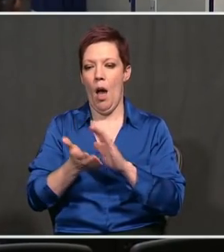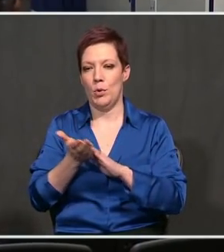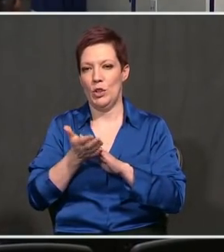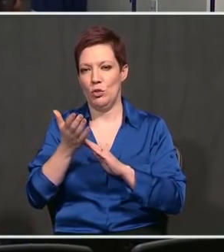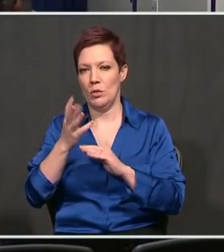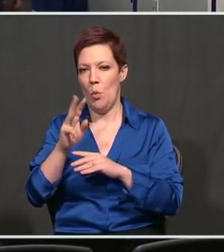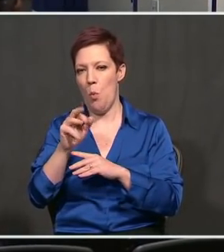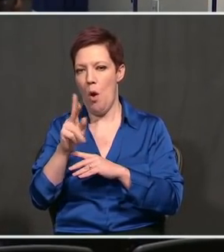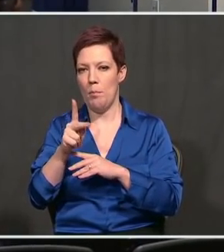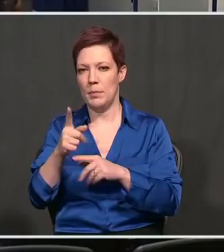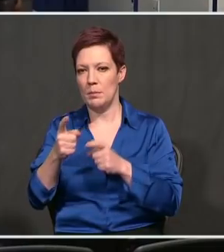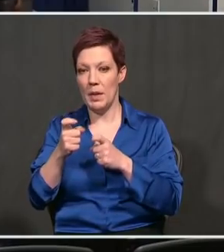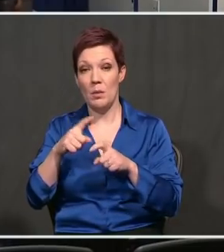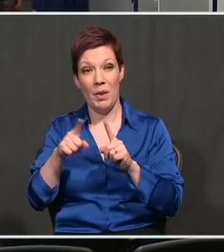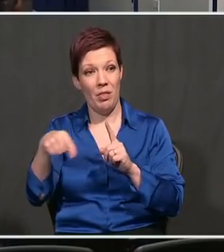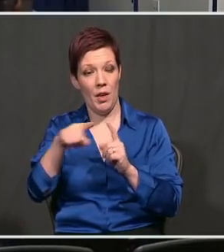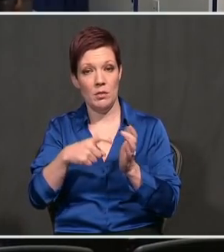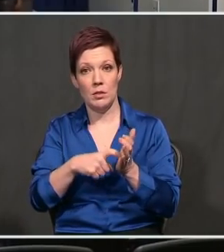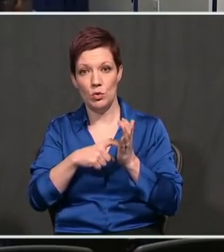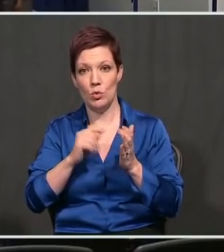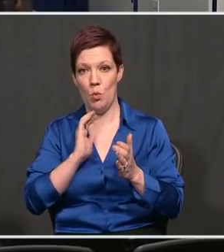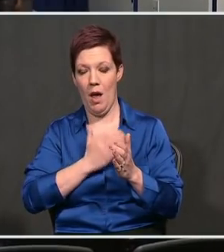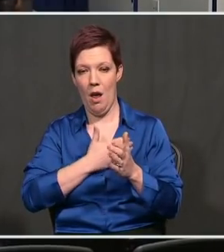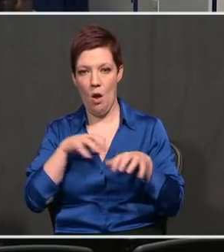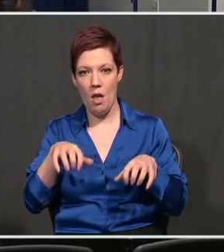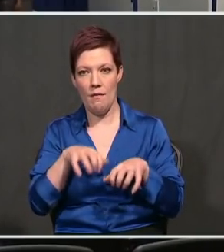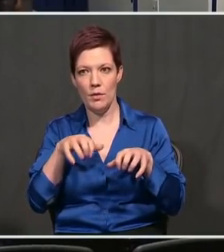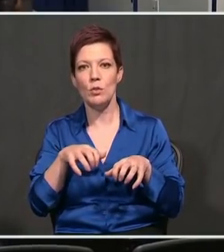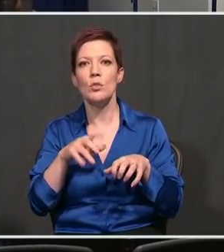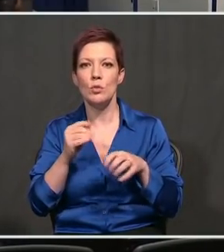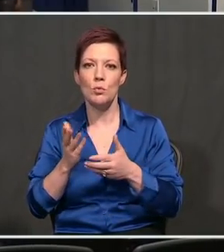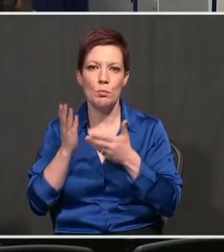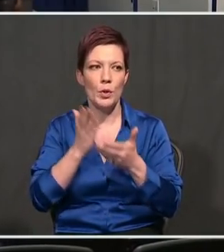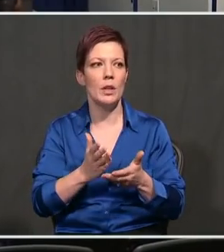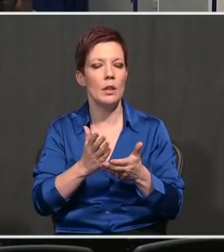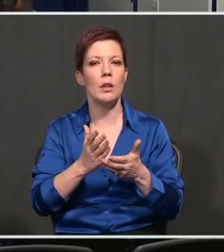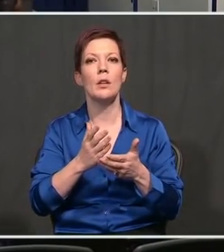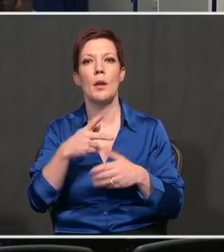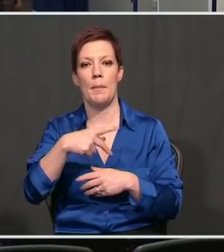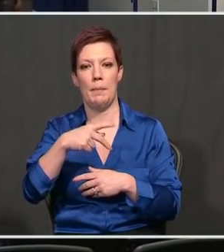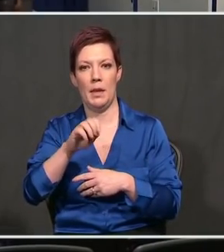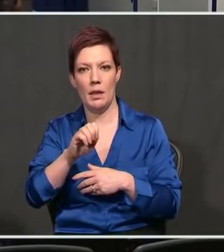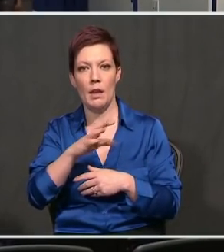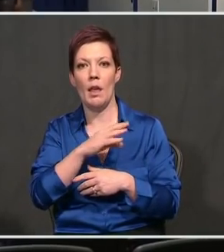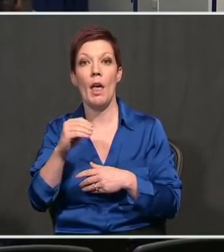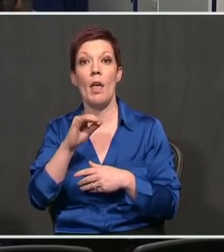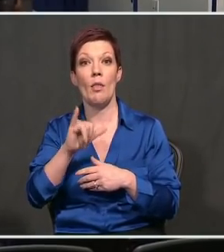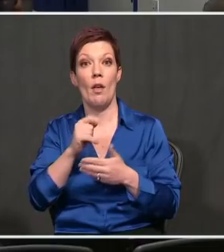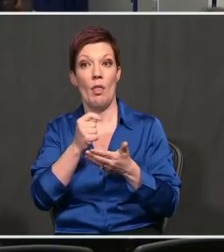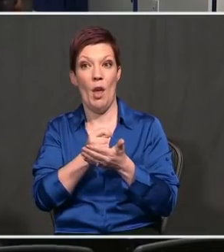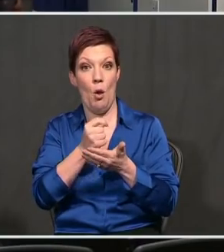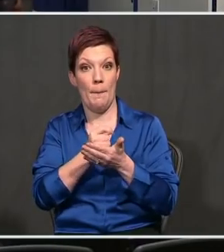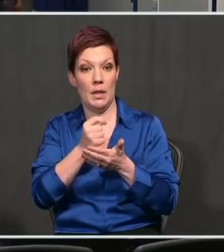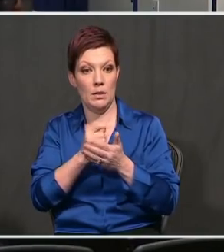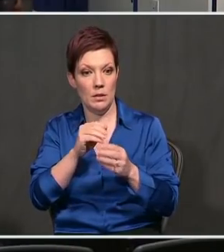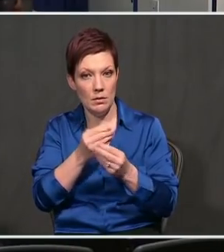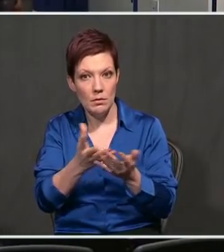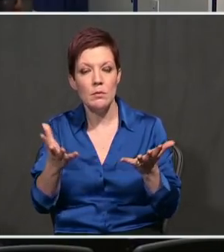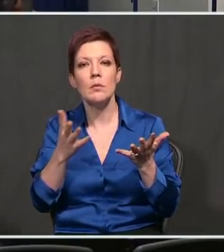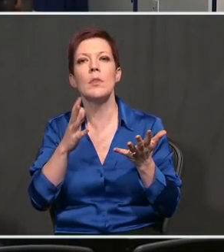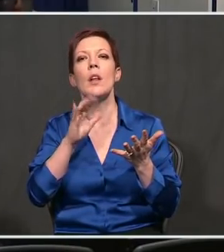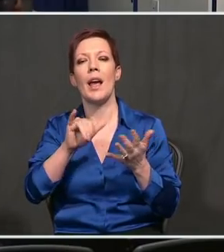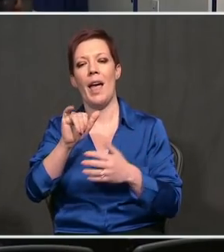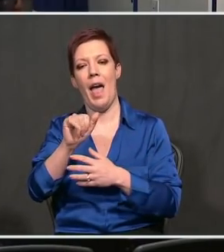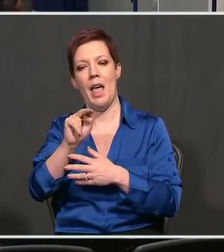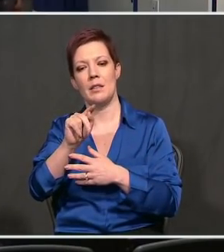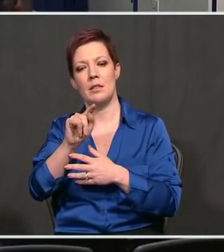essential to our efforts to bring PPE, to distribute therapies like monoclonal antibodies, to bring tests